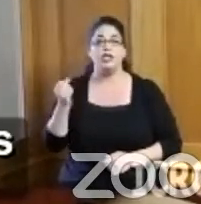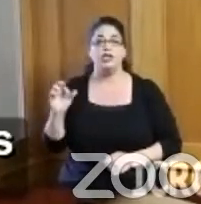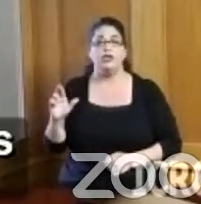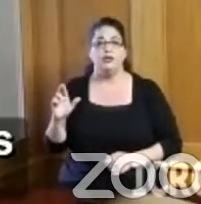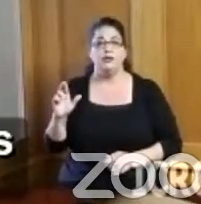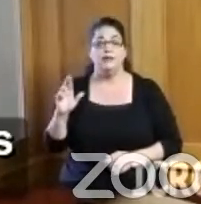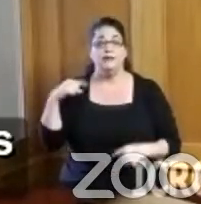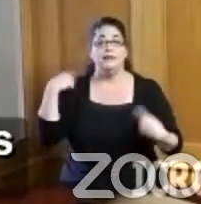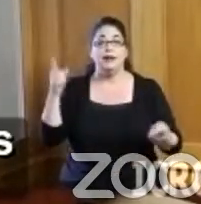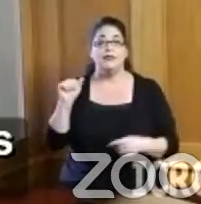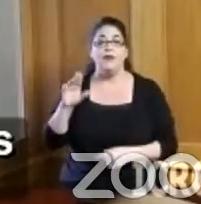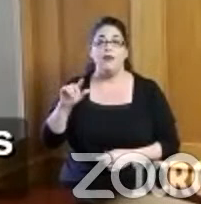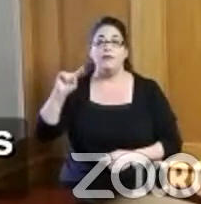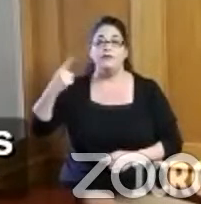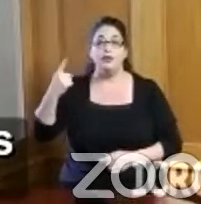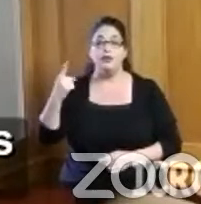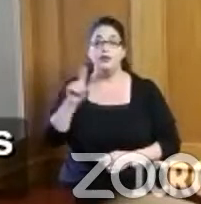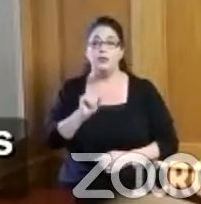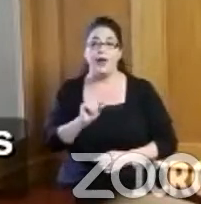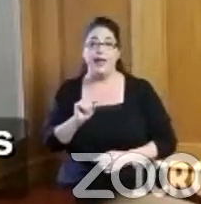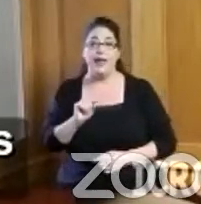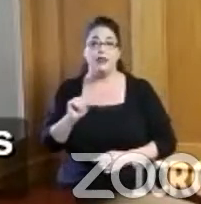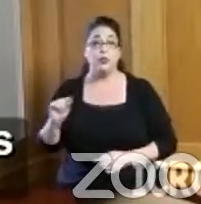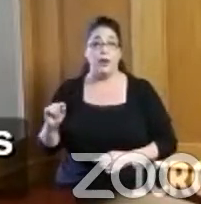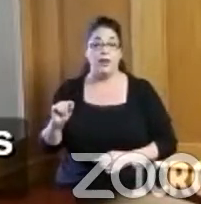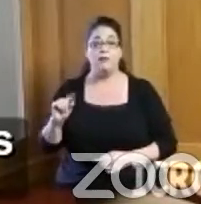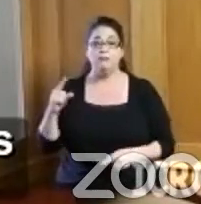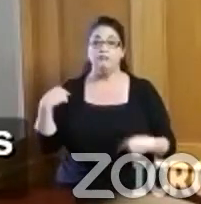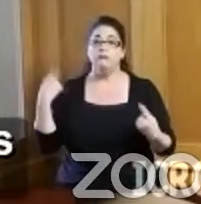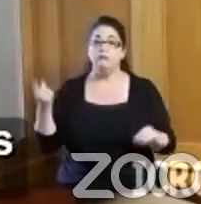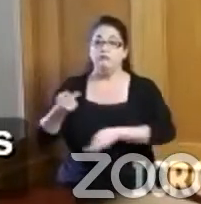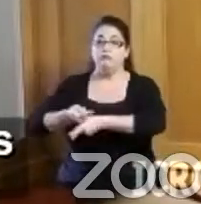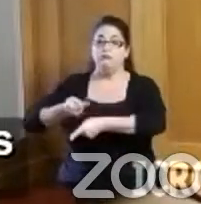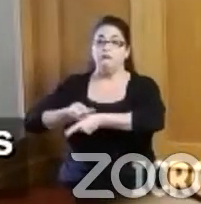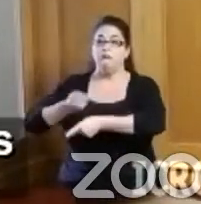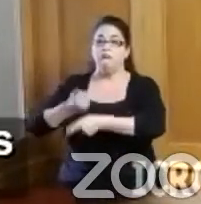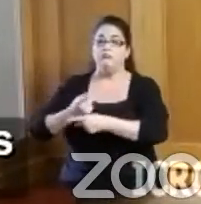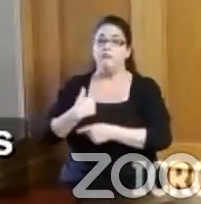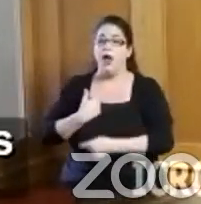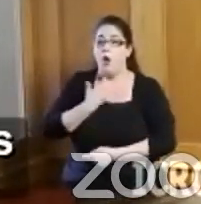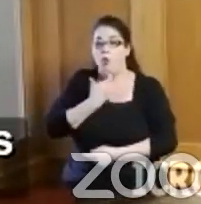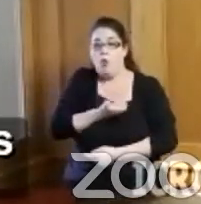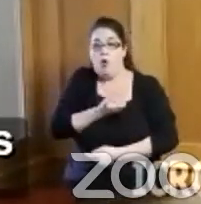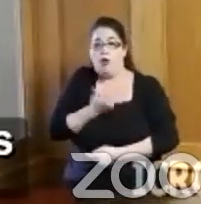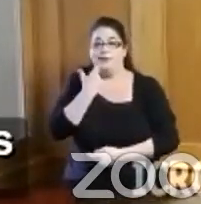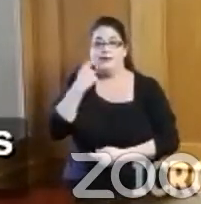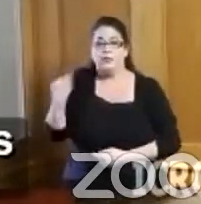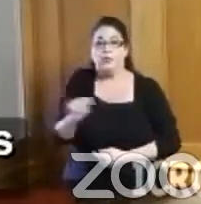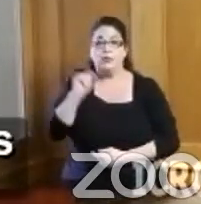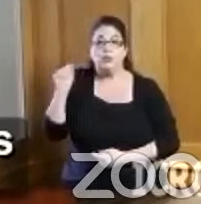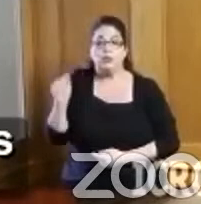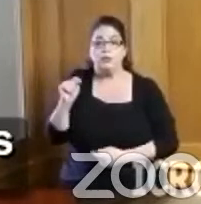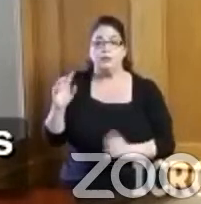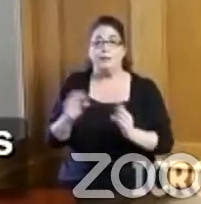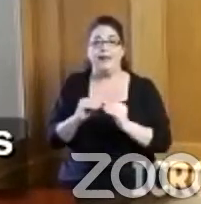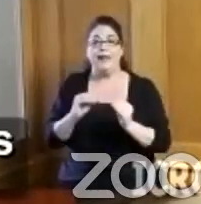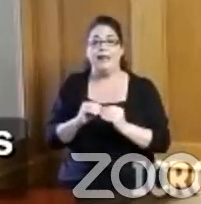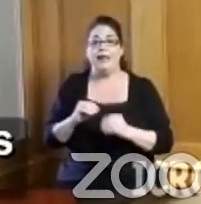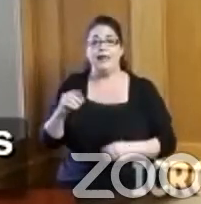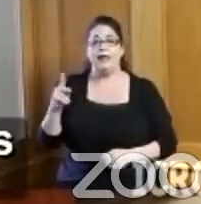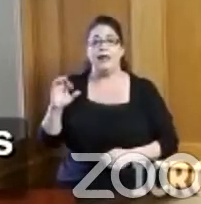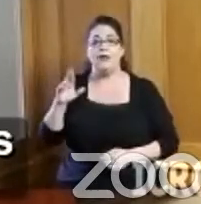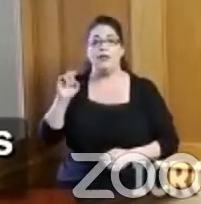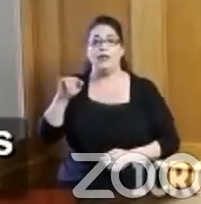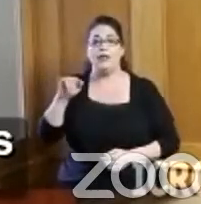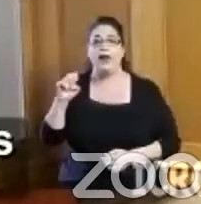August 1st, 20, CARE has been the provider of these services. I watched the virtual meeting on Tuesday where Carolyn Evans and Troy Taylor gave